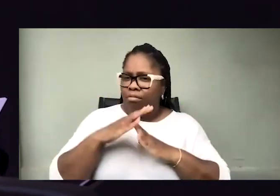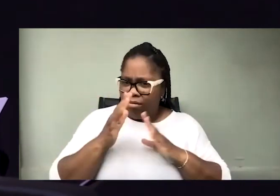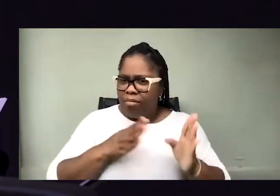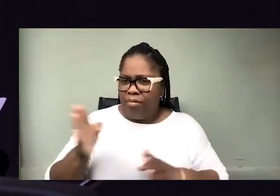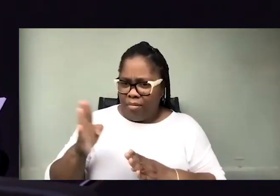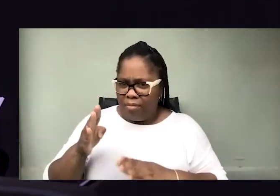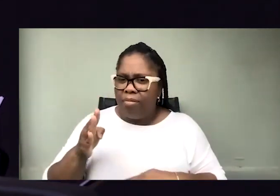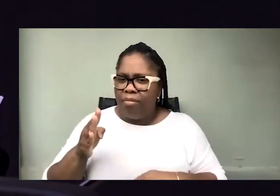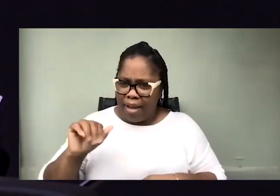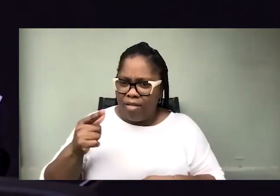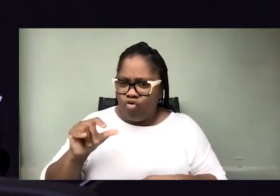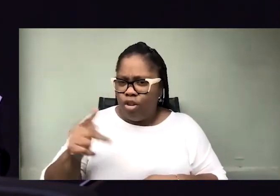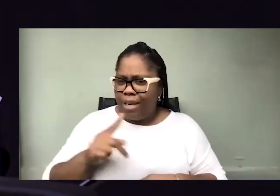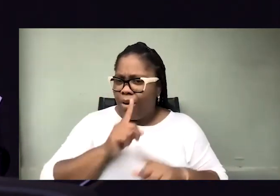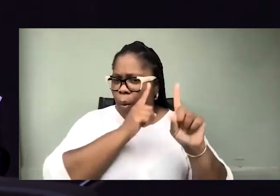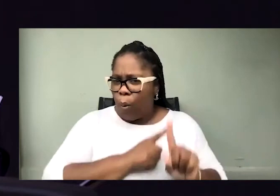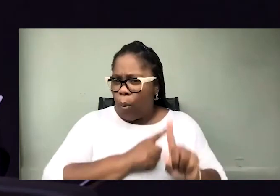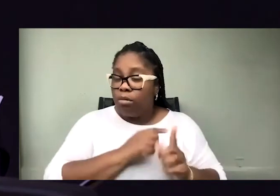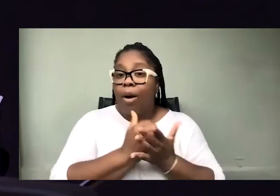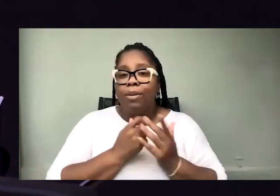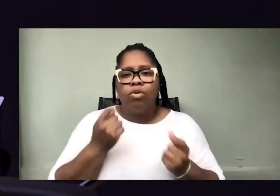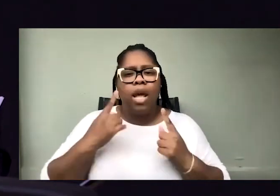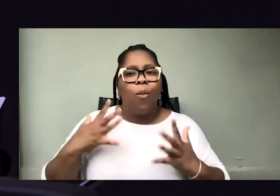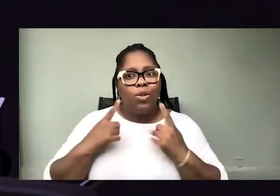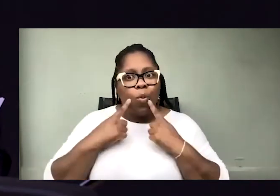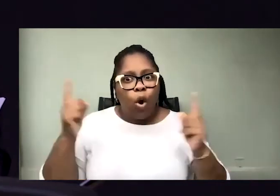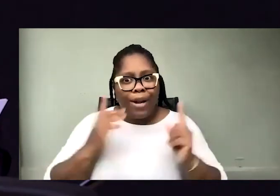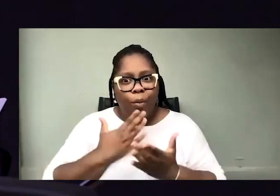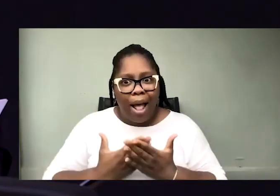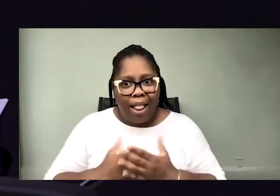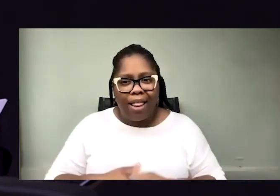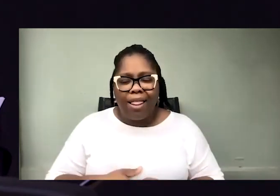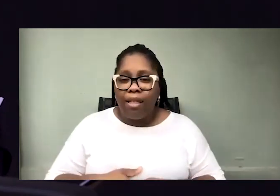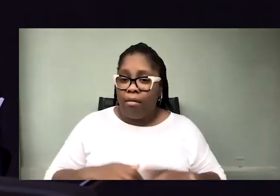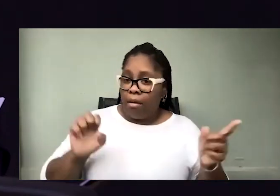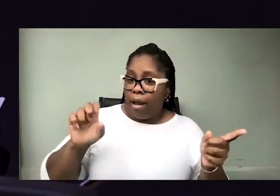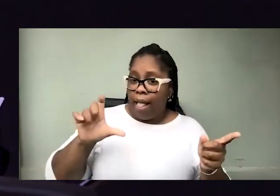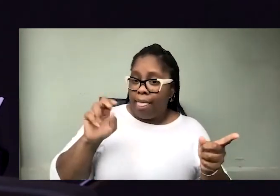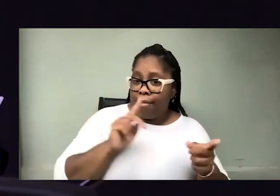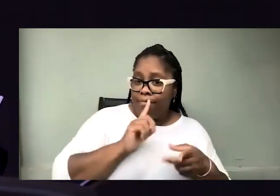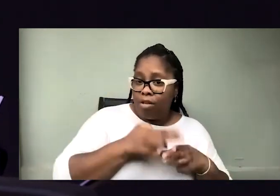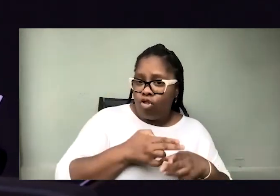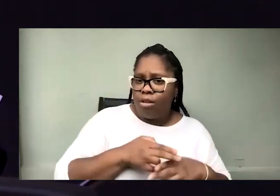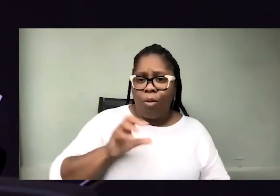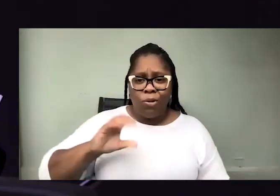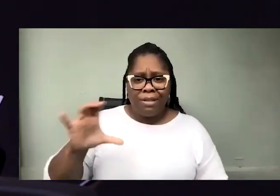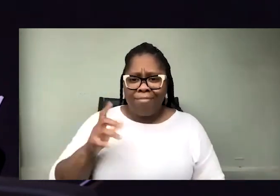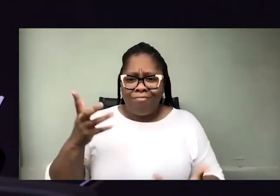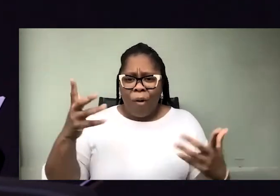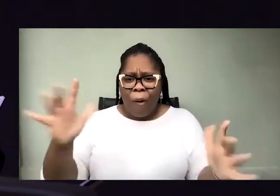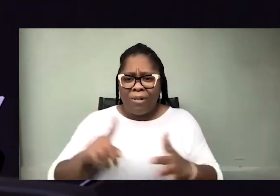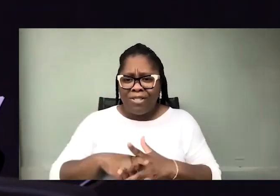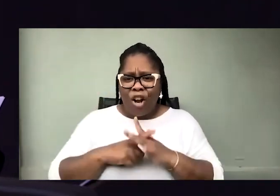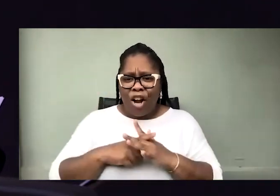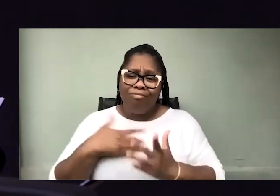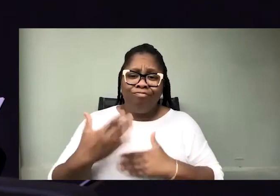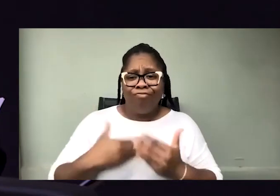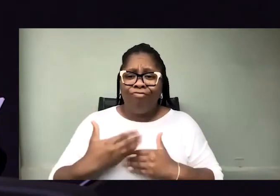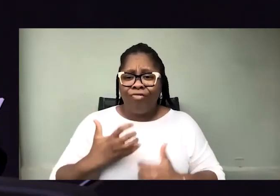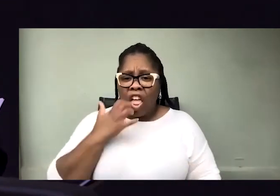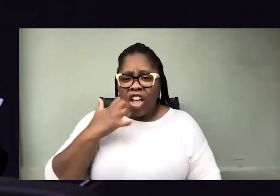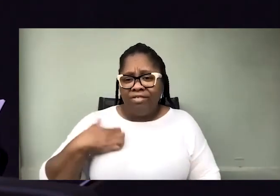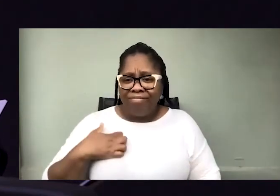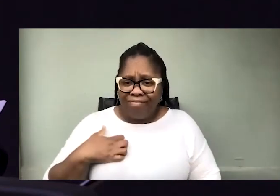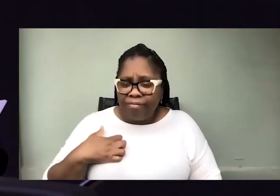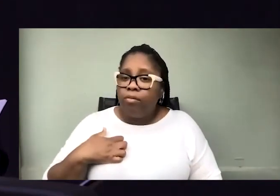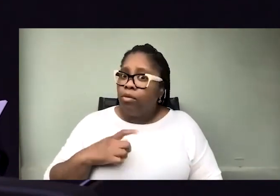see, again, what's working well, because like Ellen mentioned, Orange County is ahead of the game in many aspects. So it was